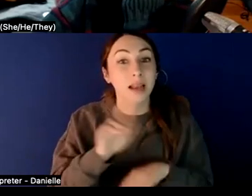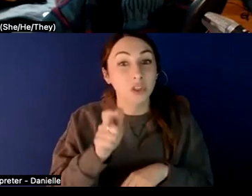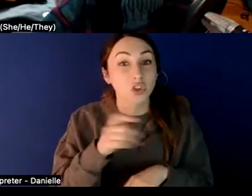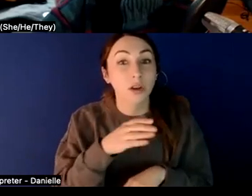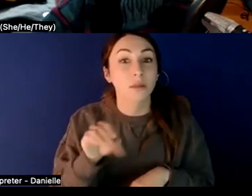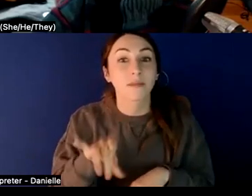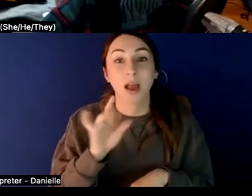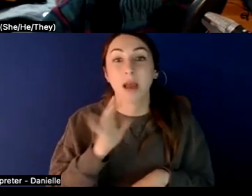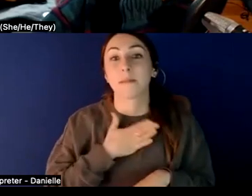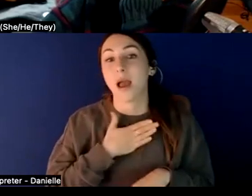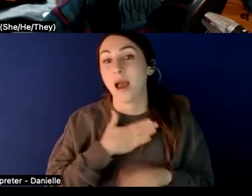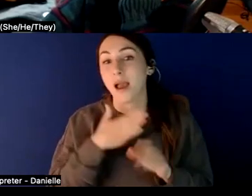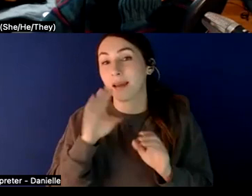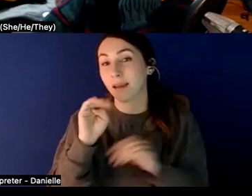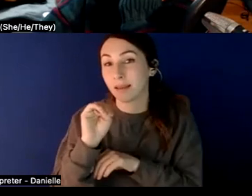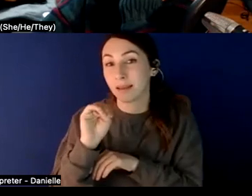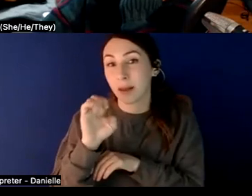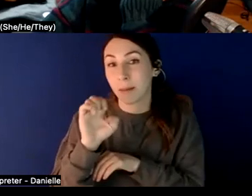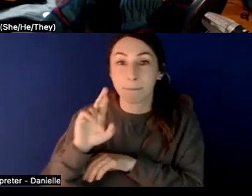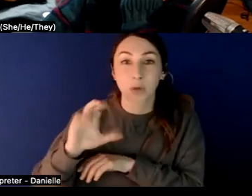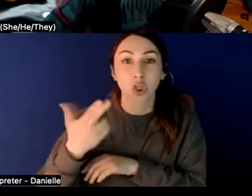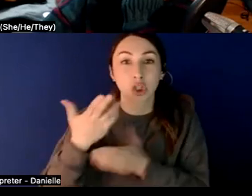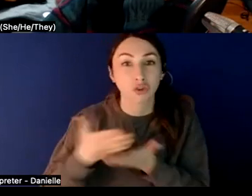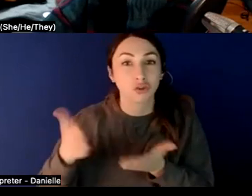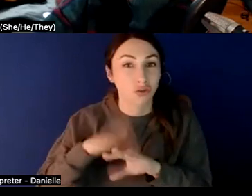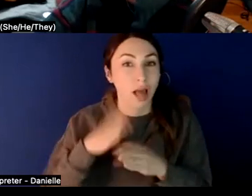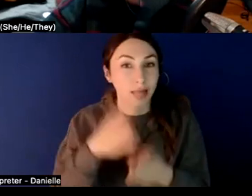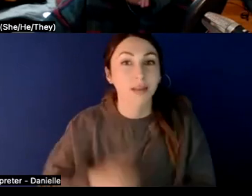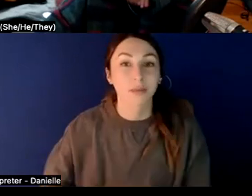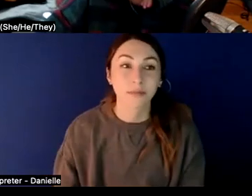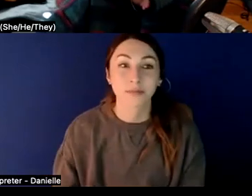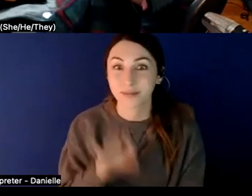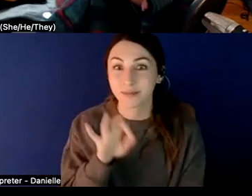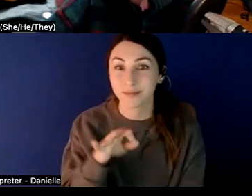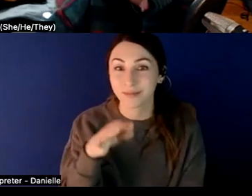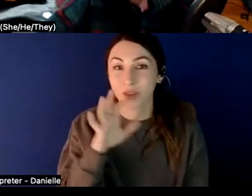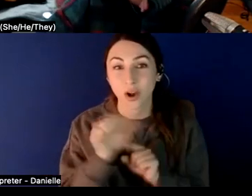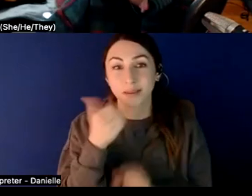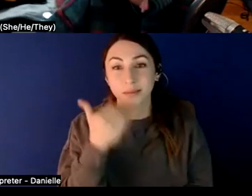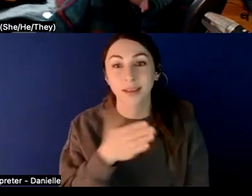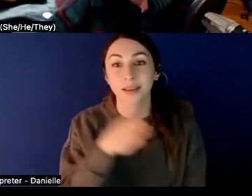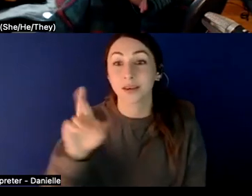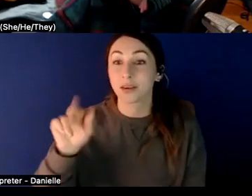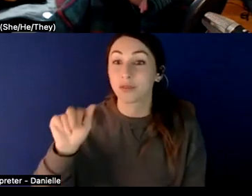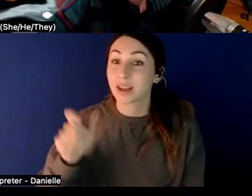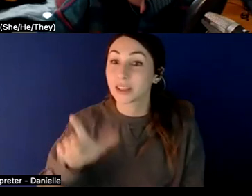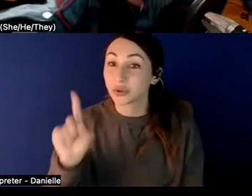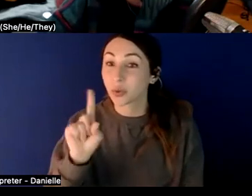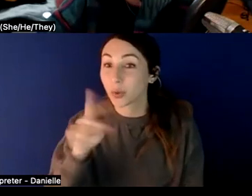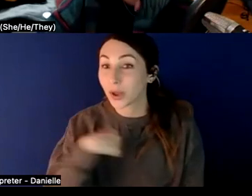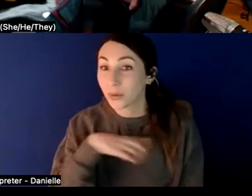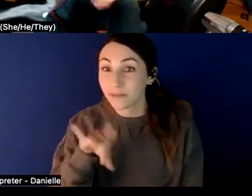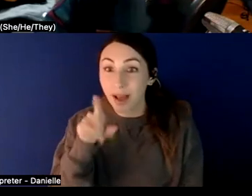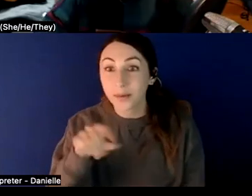my merch site and everything all on there. Awesome. Thank you. Rachel, where can we find you and how